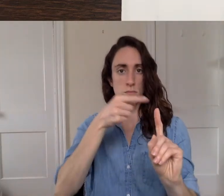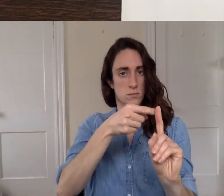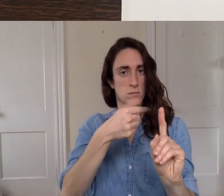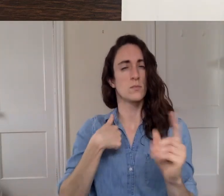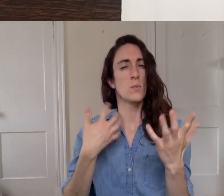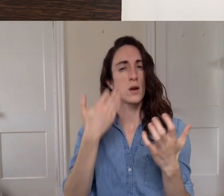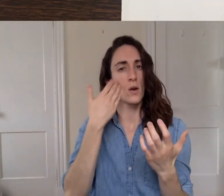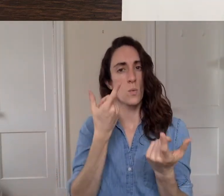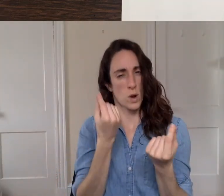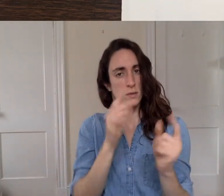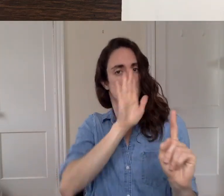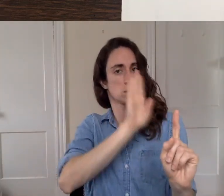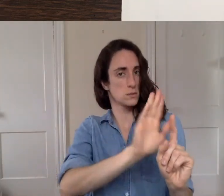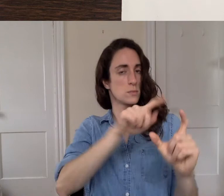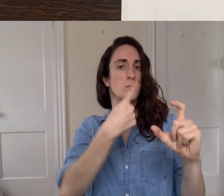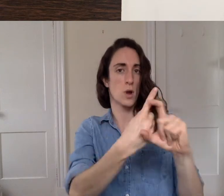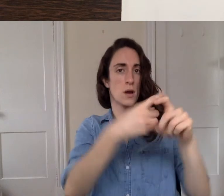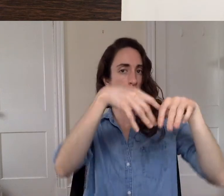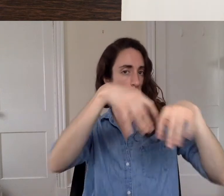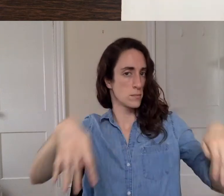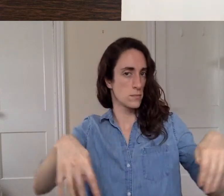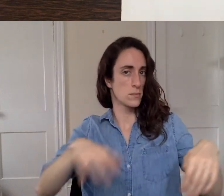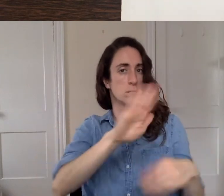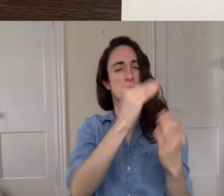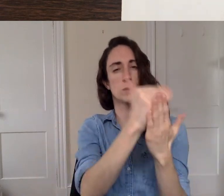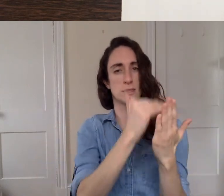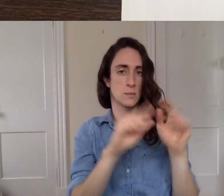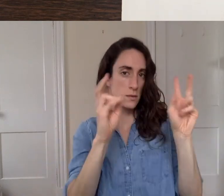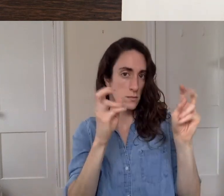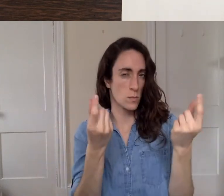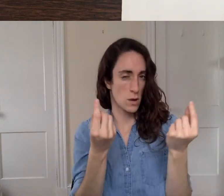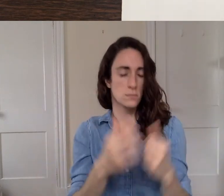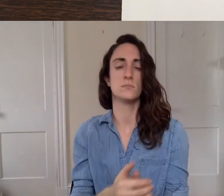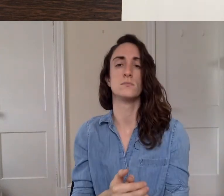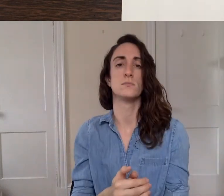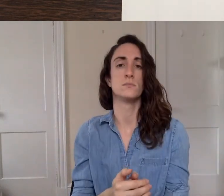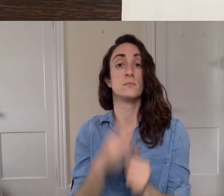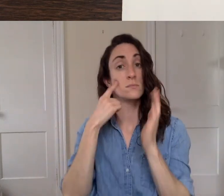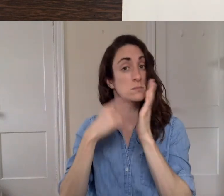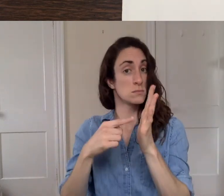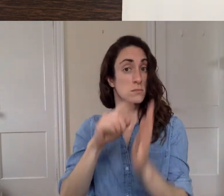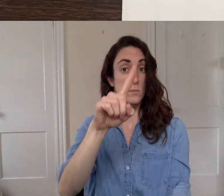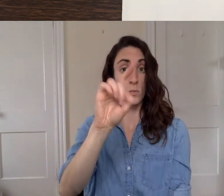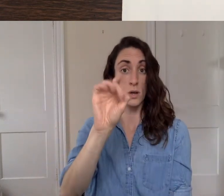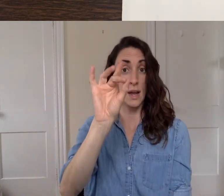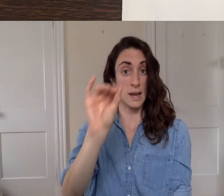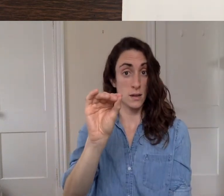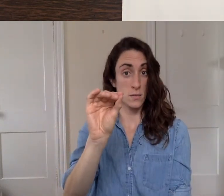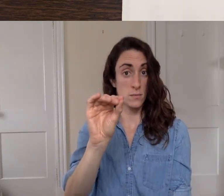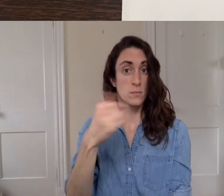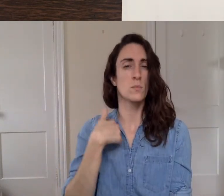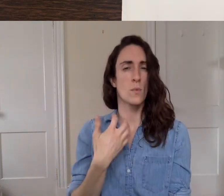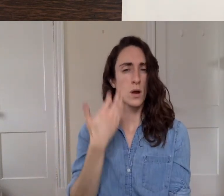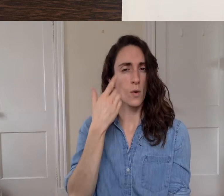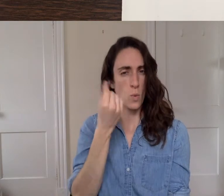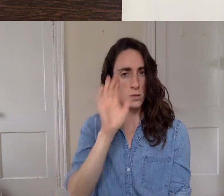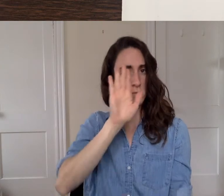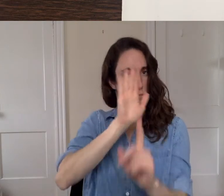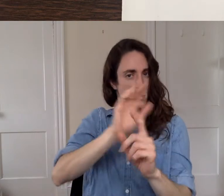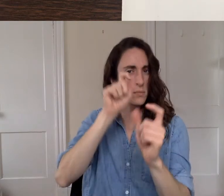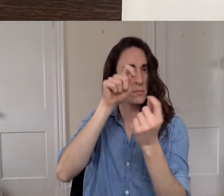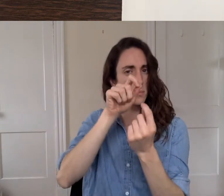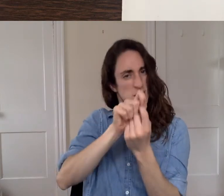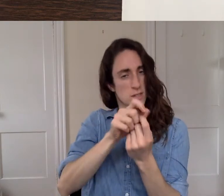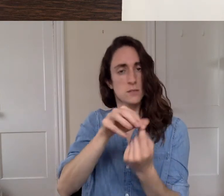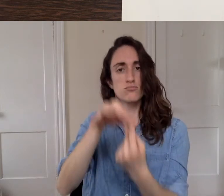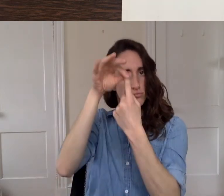Suppose I have a specific number in mind and I want to know what's the recipe or prime factorization for that number. Take 180 as an